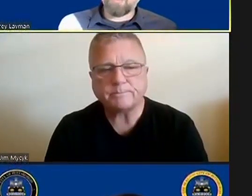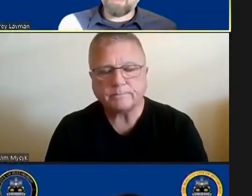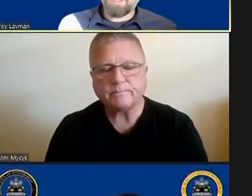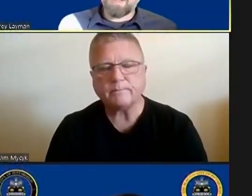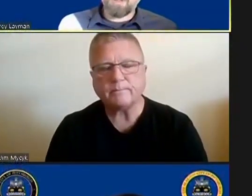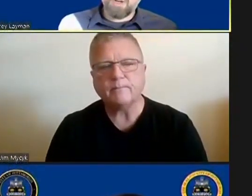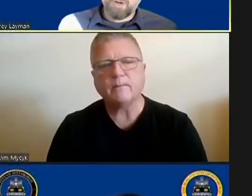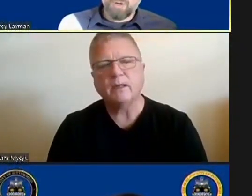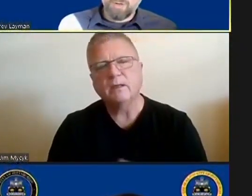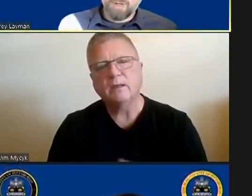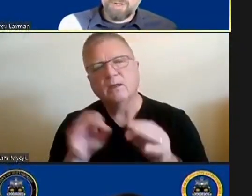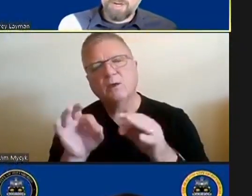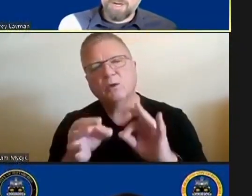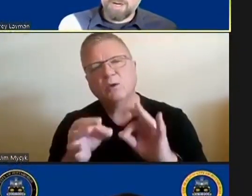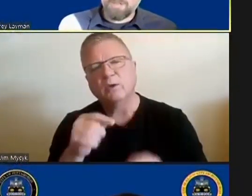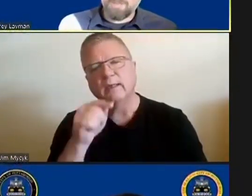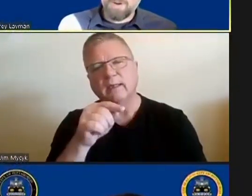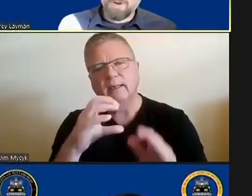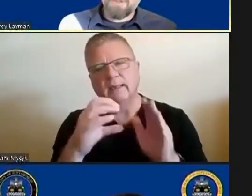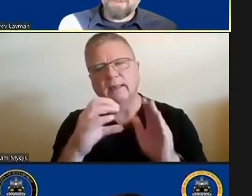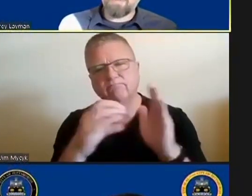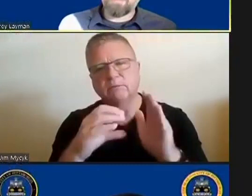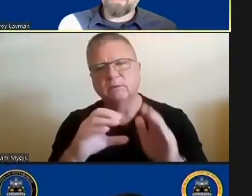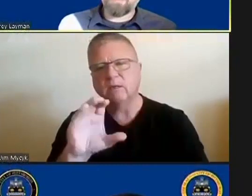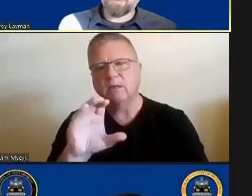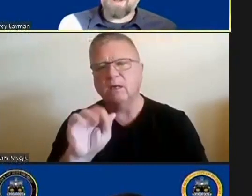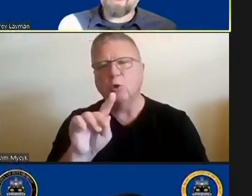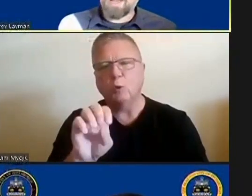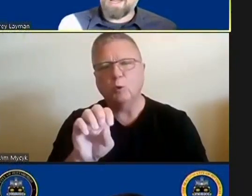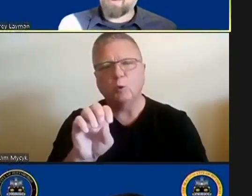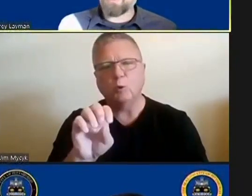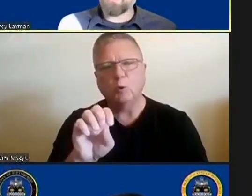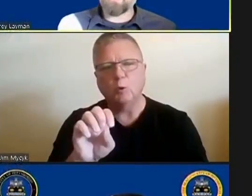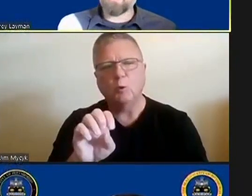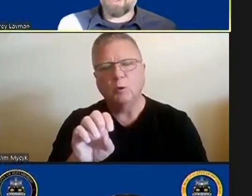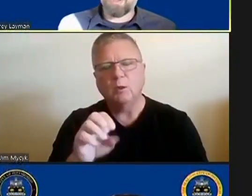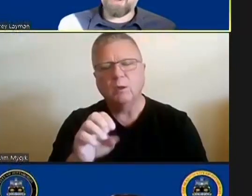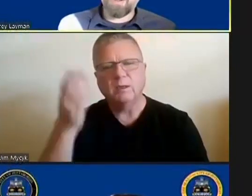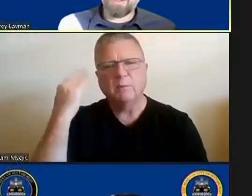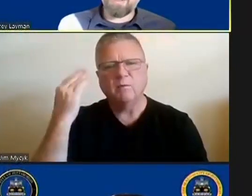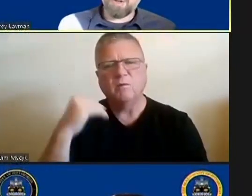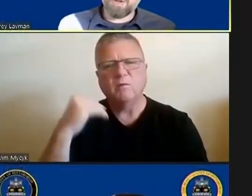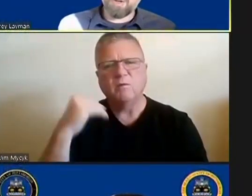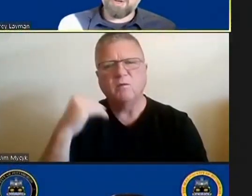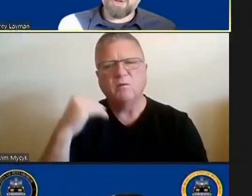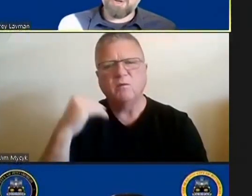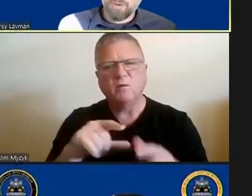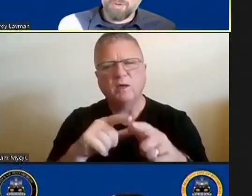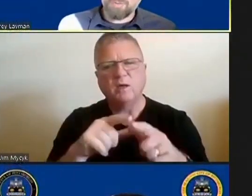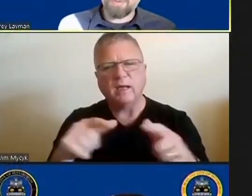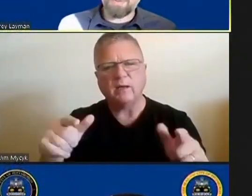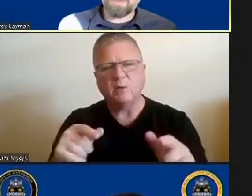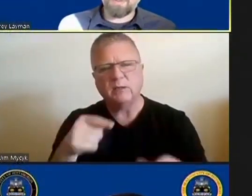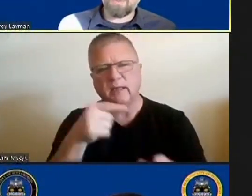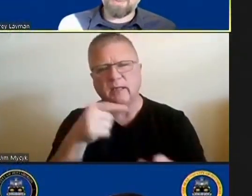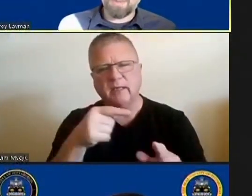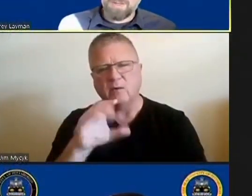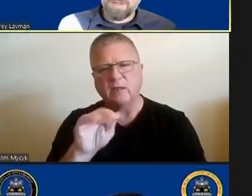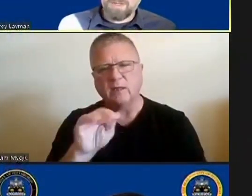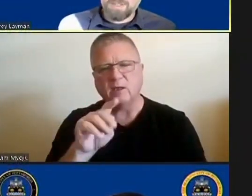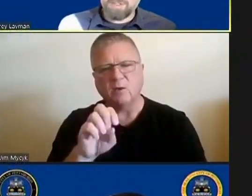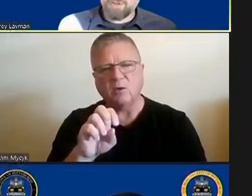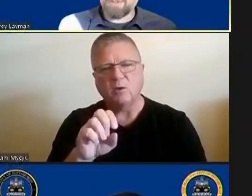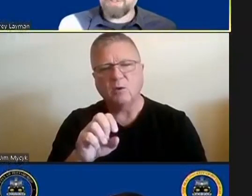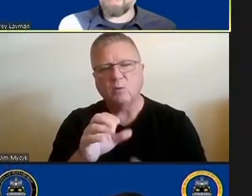So looking at the code, the prior language in the code was within a section